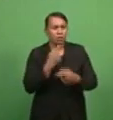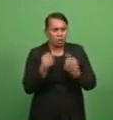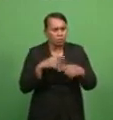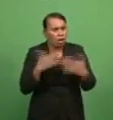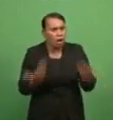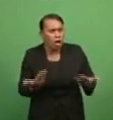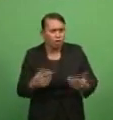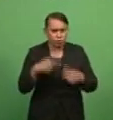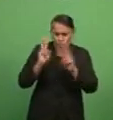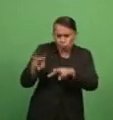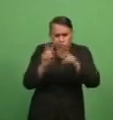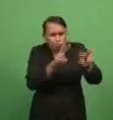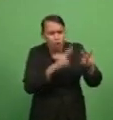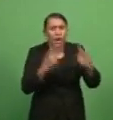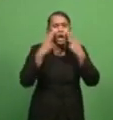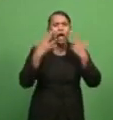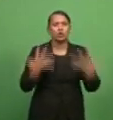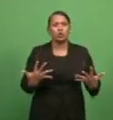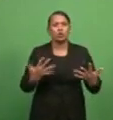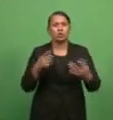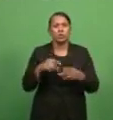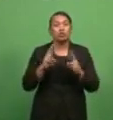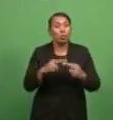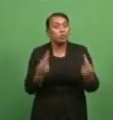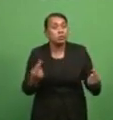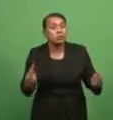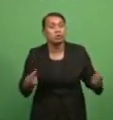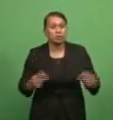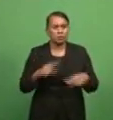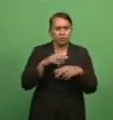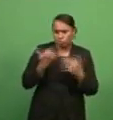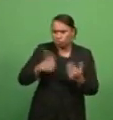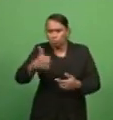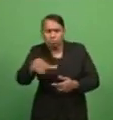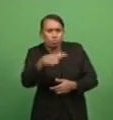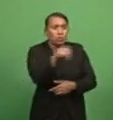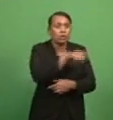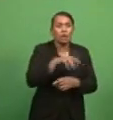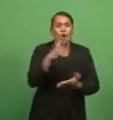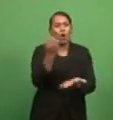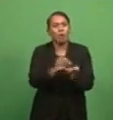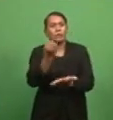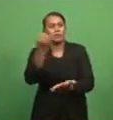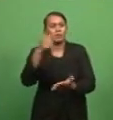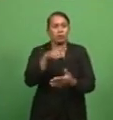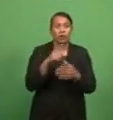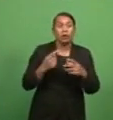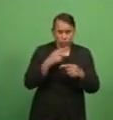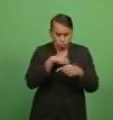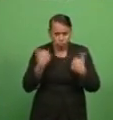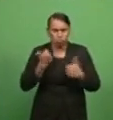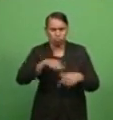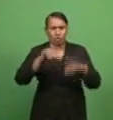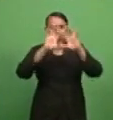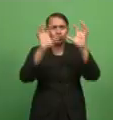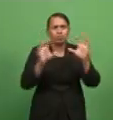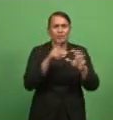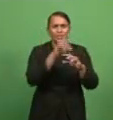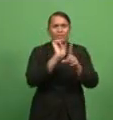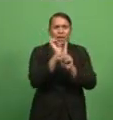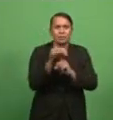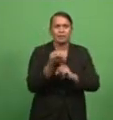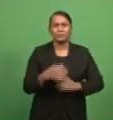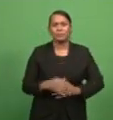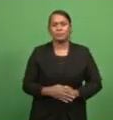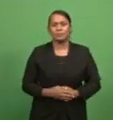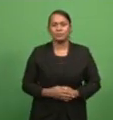natural resources while undertaking development for economic growth. Sainia Nimboila, FBC News. And